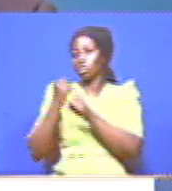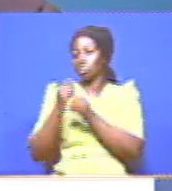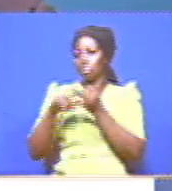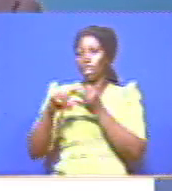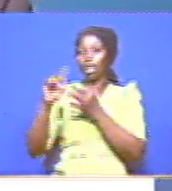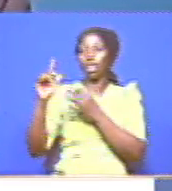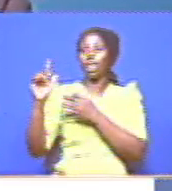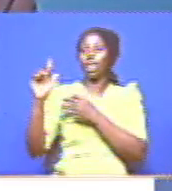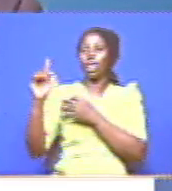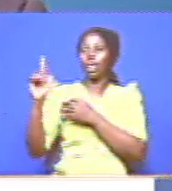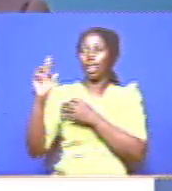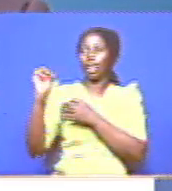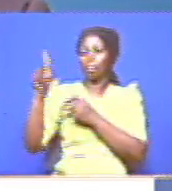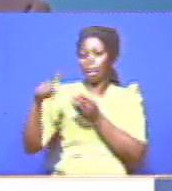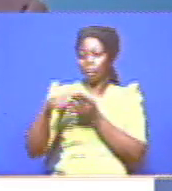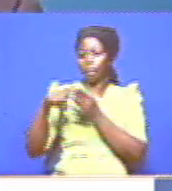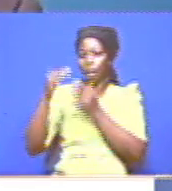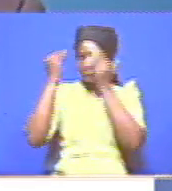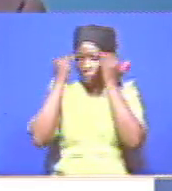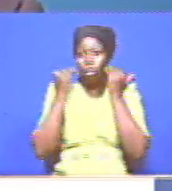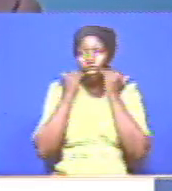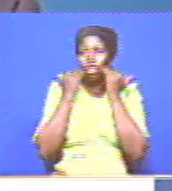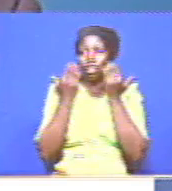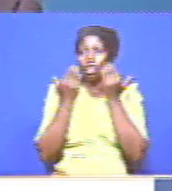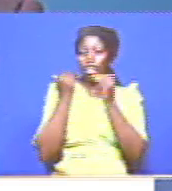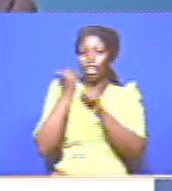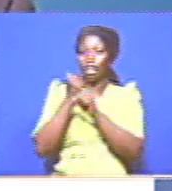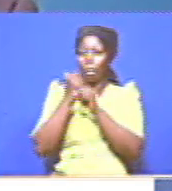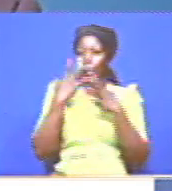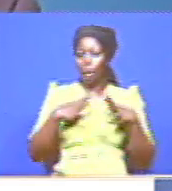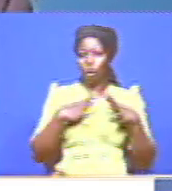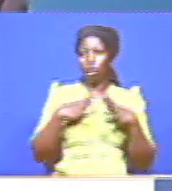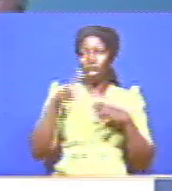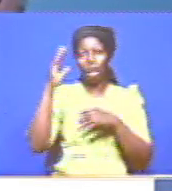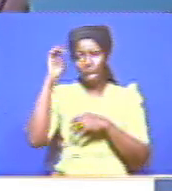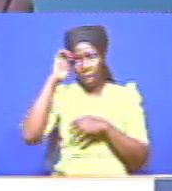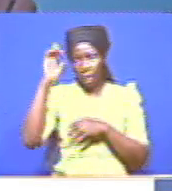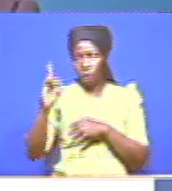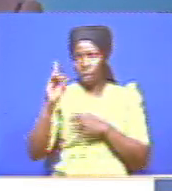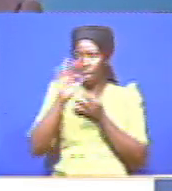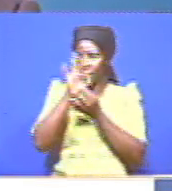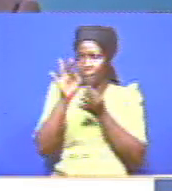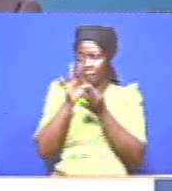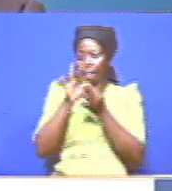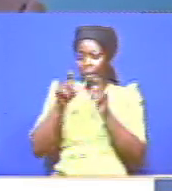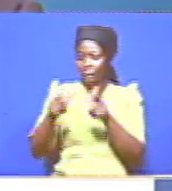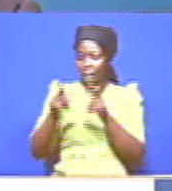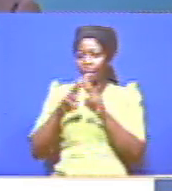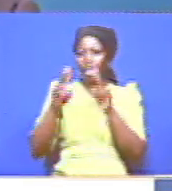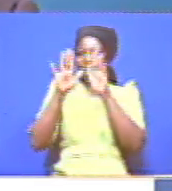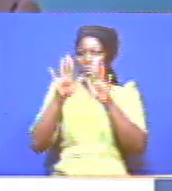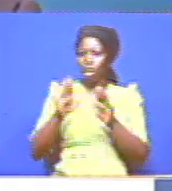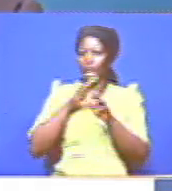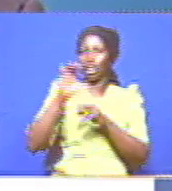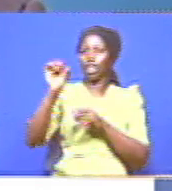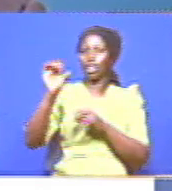have got the judiciary, we have the labor people, education in particular, the media, very crucial, and then civil